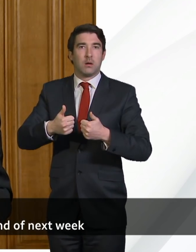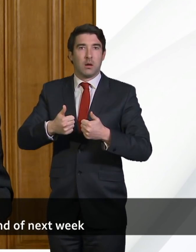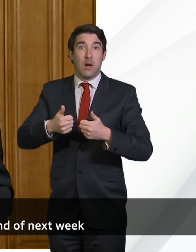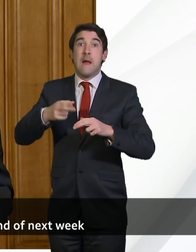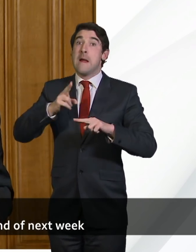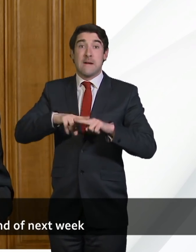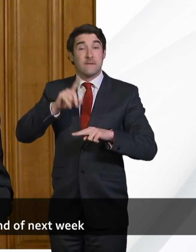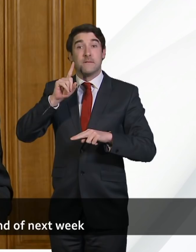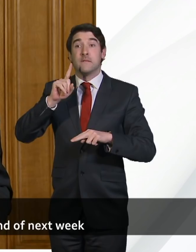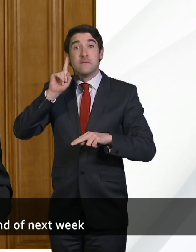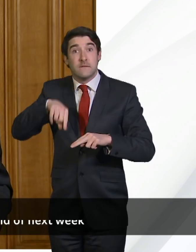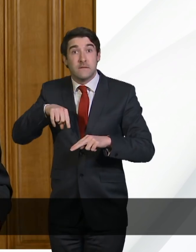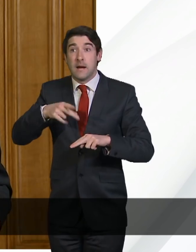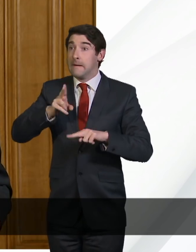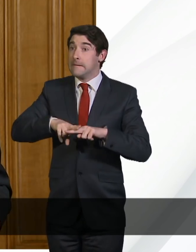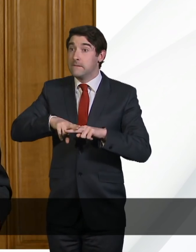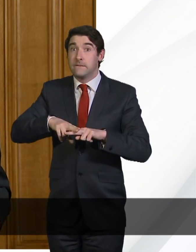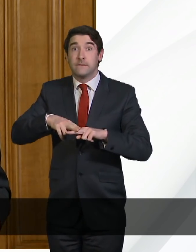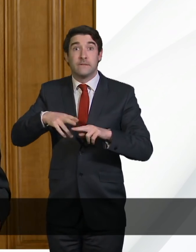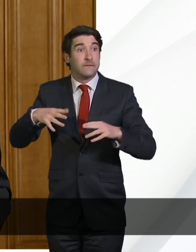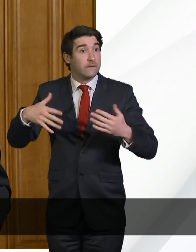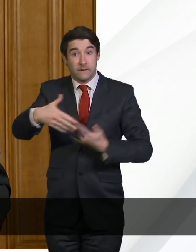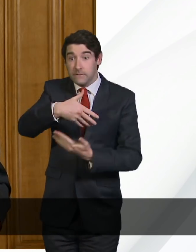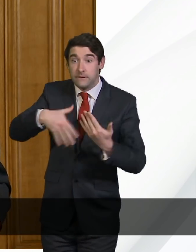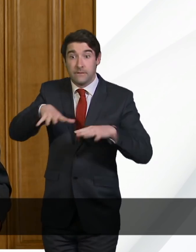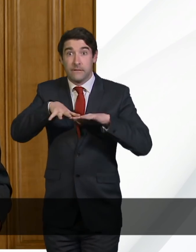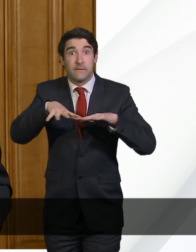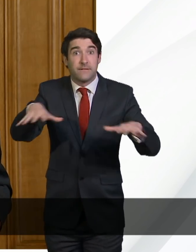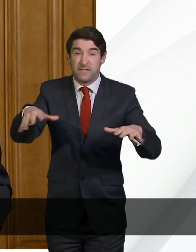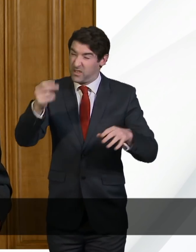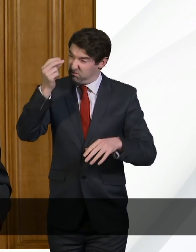community, and we know that that is already happening. Next slide, please.